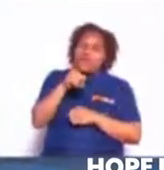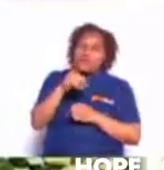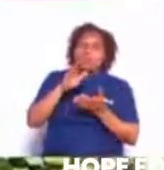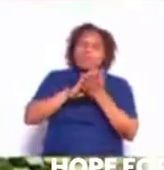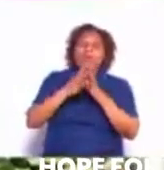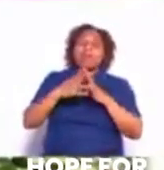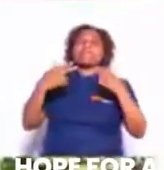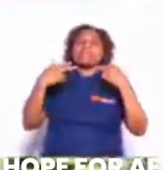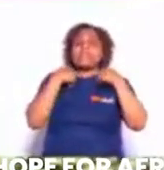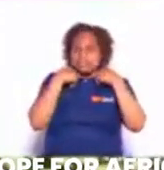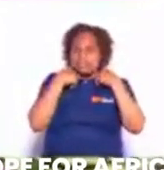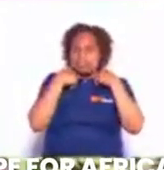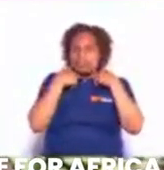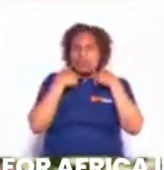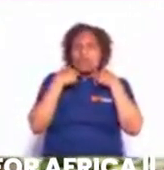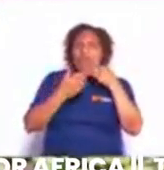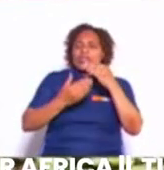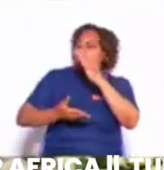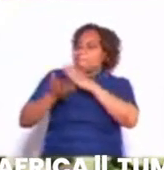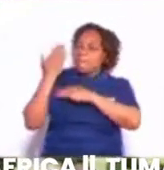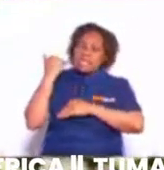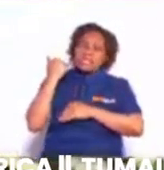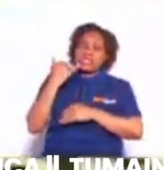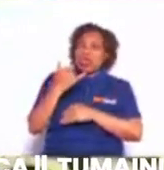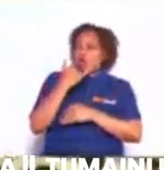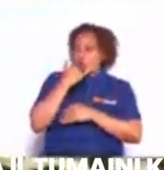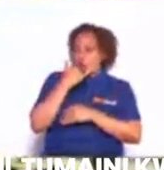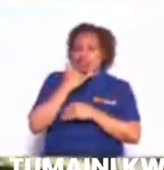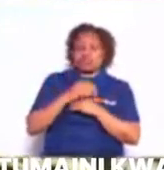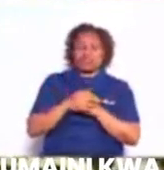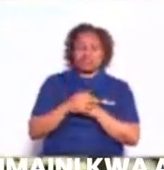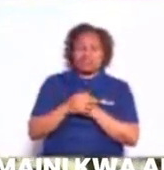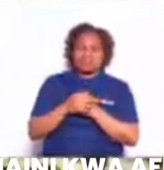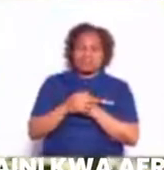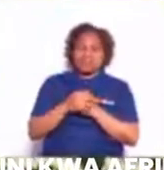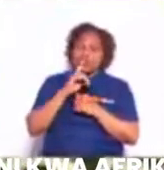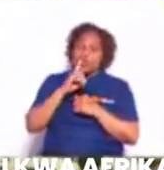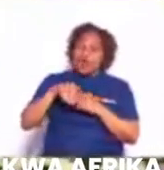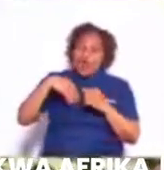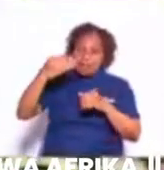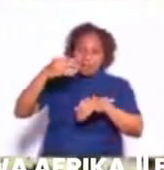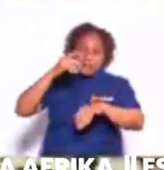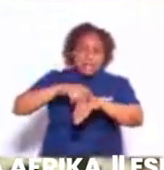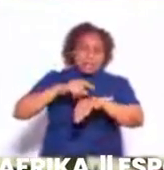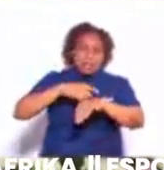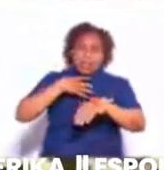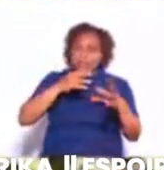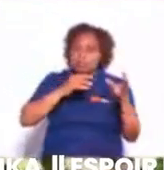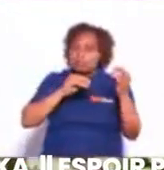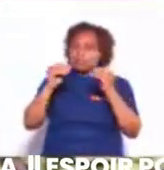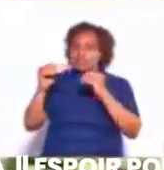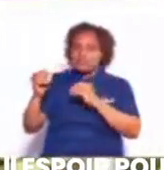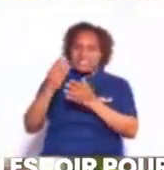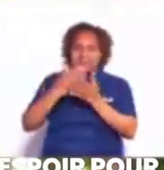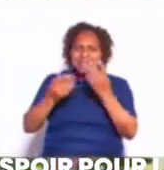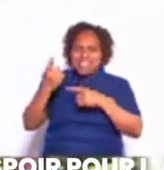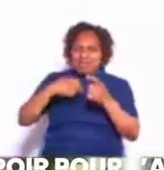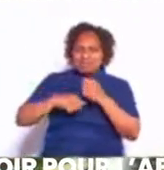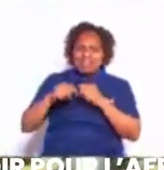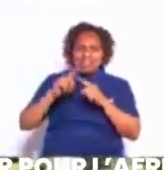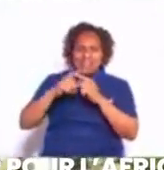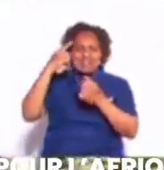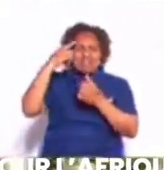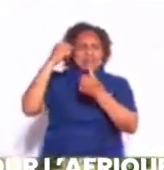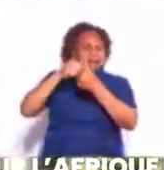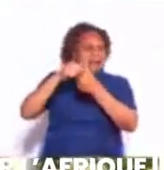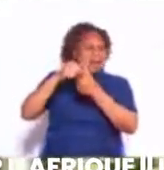slave of your past mistakes. So every time when you want to move, something comes and reminds